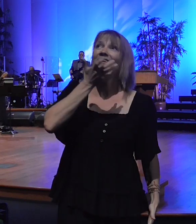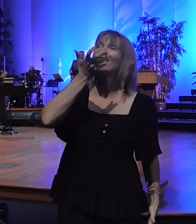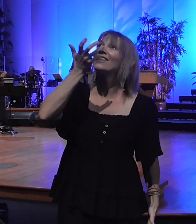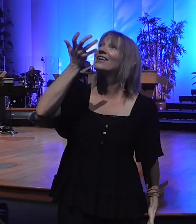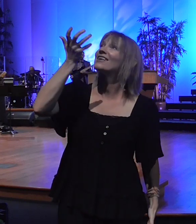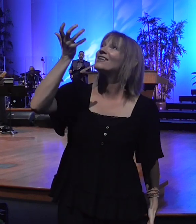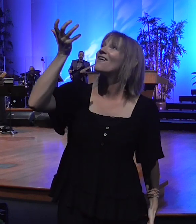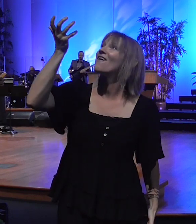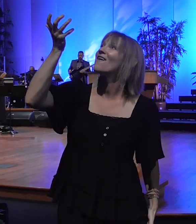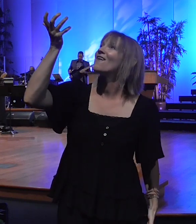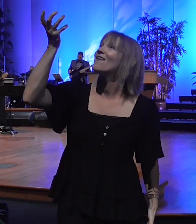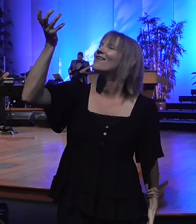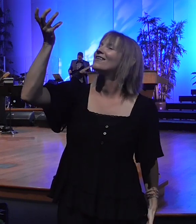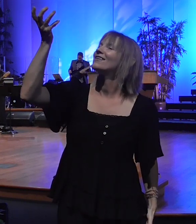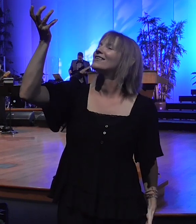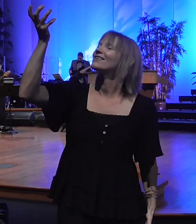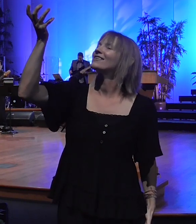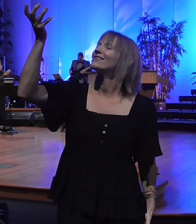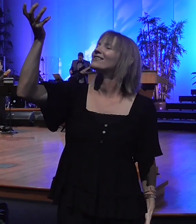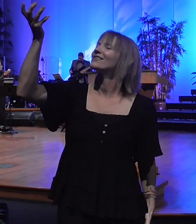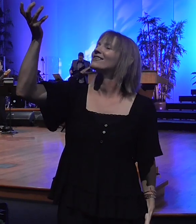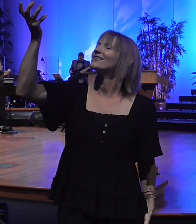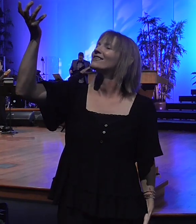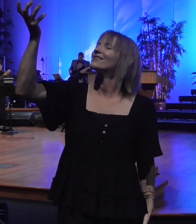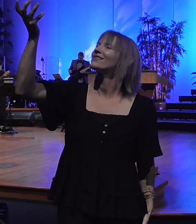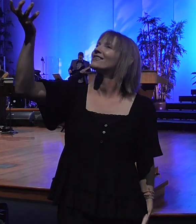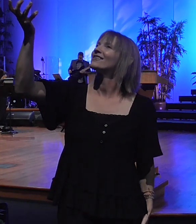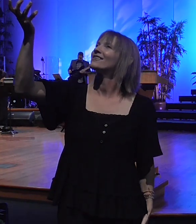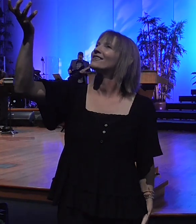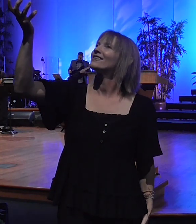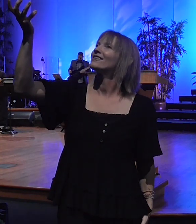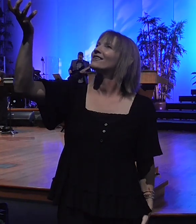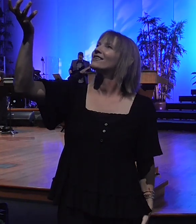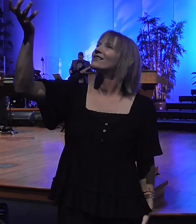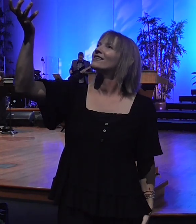wholly yours.